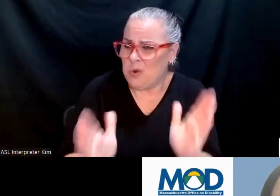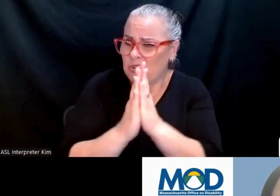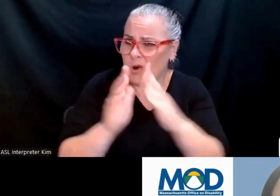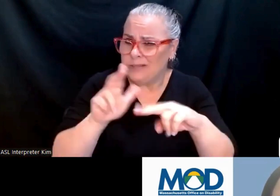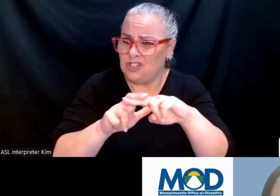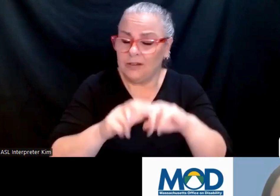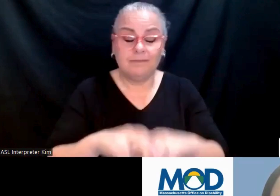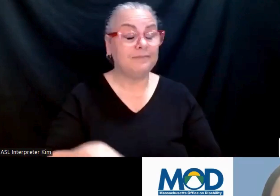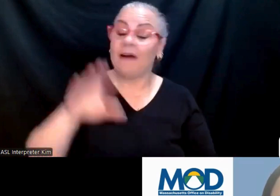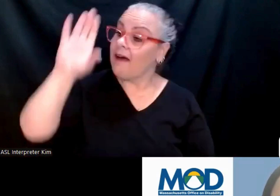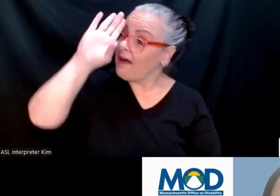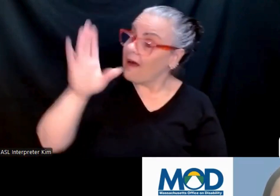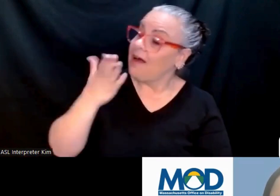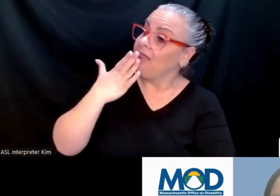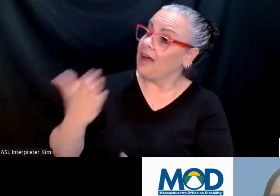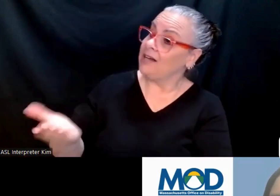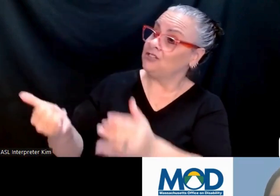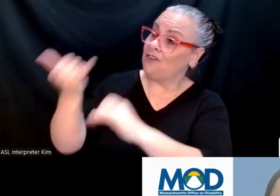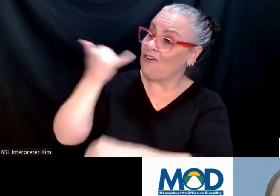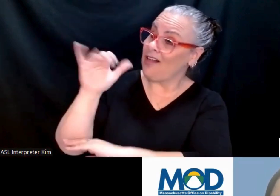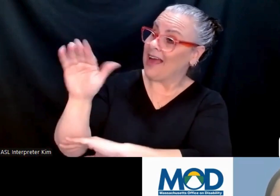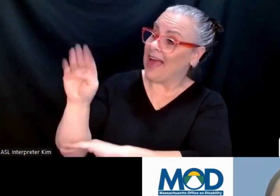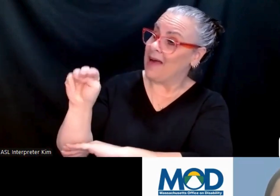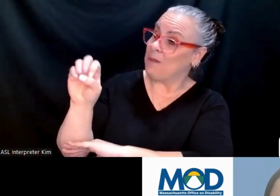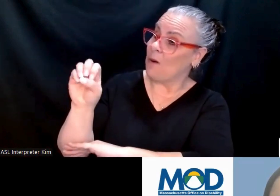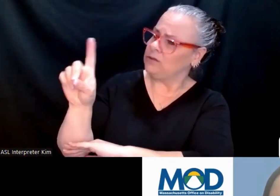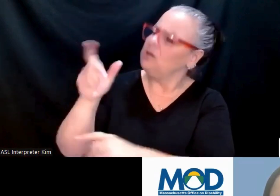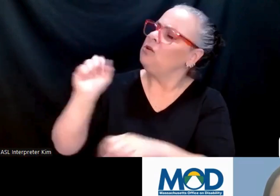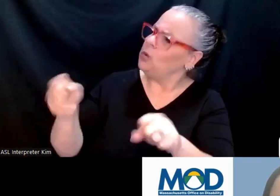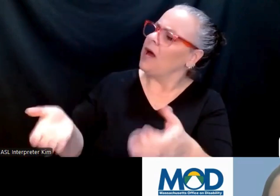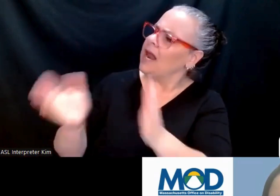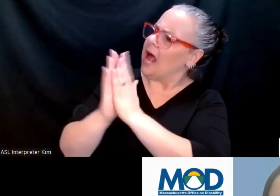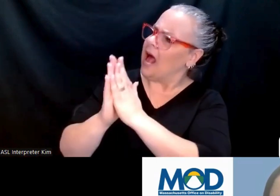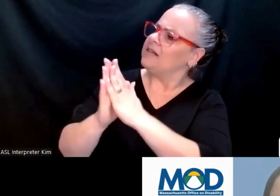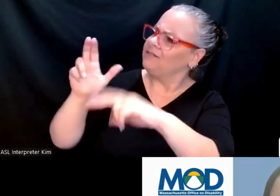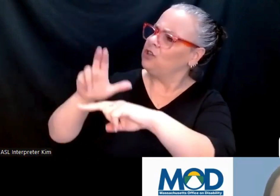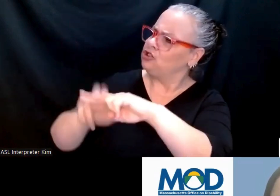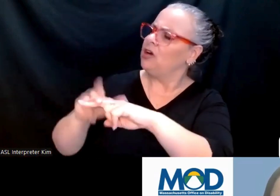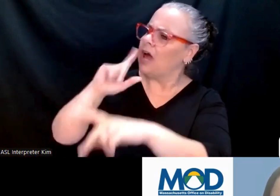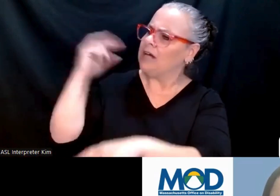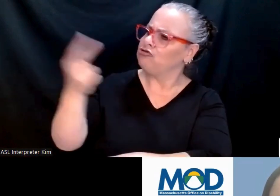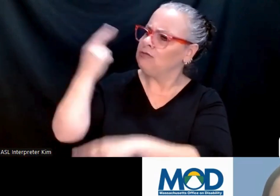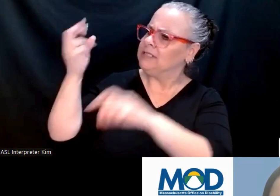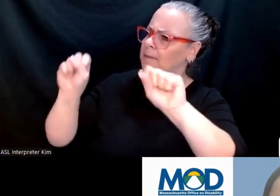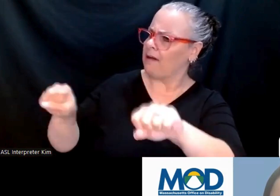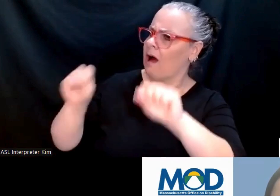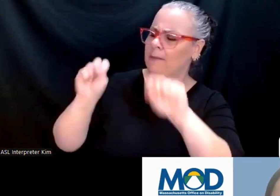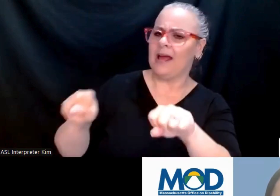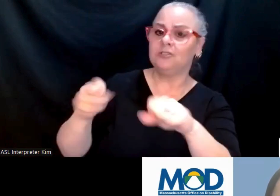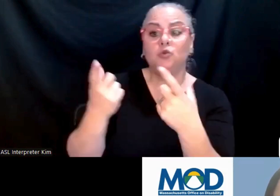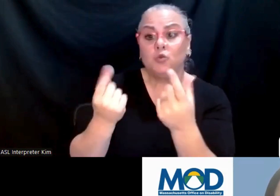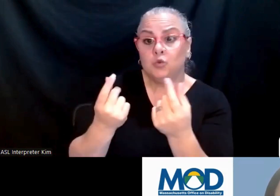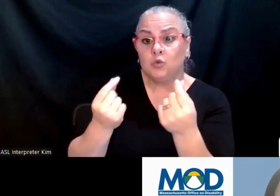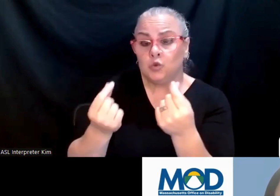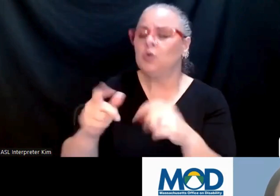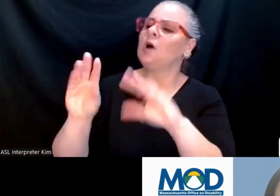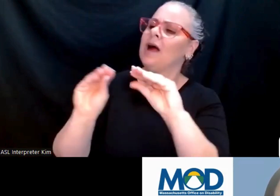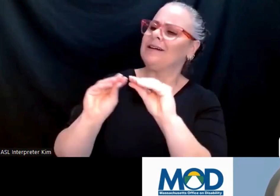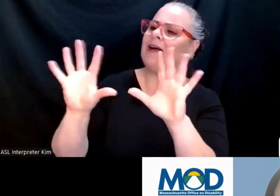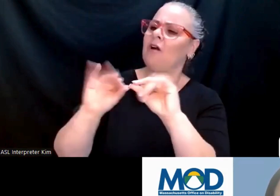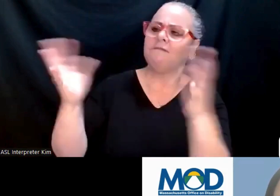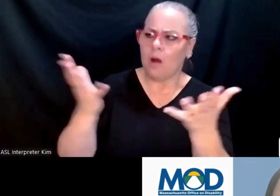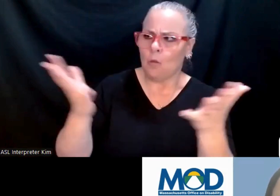Hi, thanks for calling MOD. You can ask for a chair as a reasonable accommodation request. To do that, you'll need to clarify a few